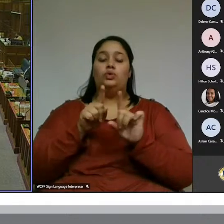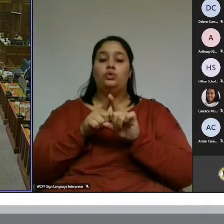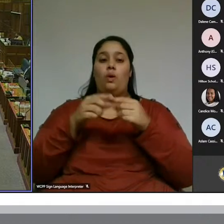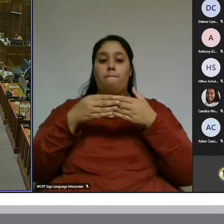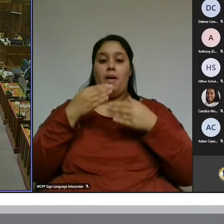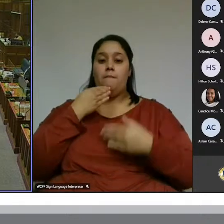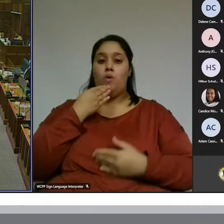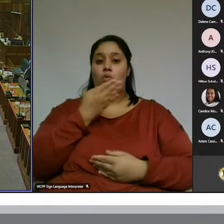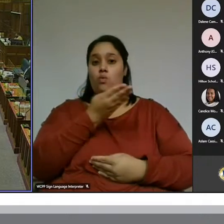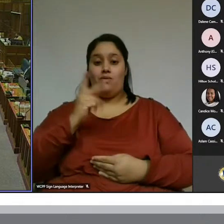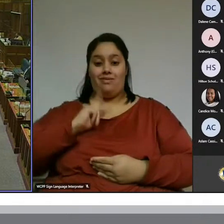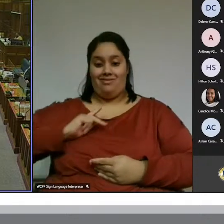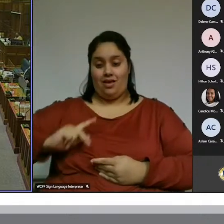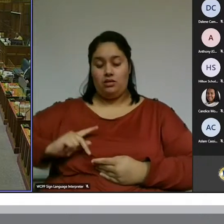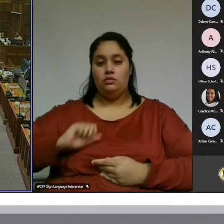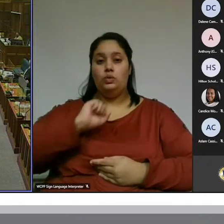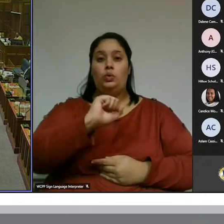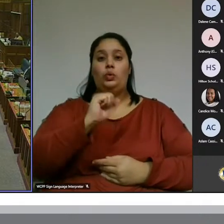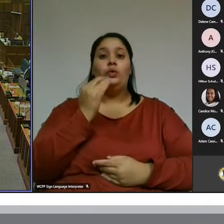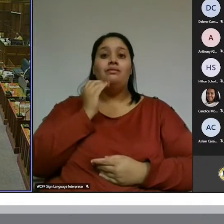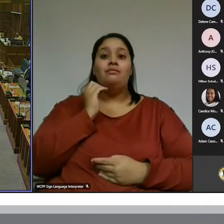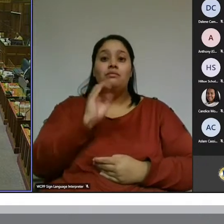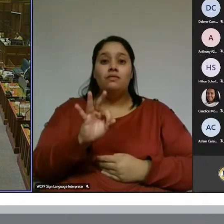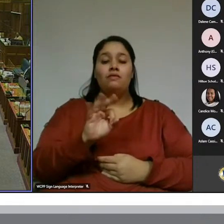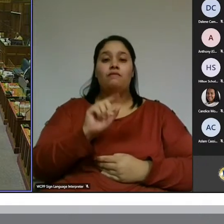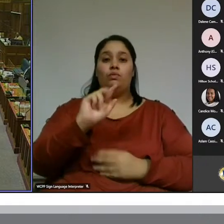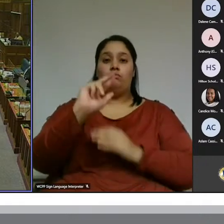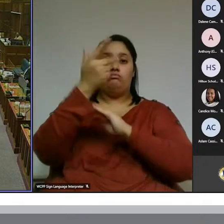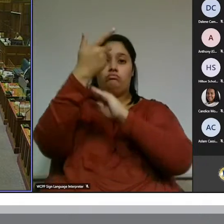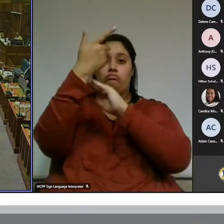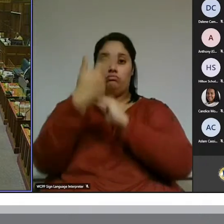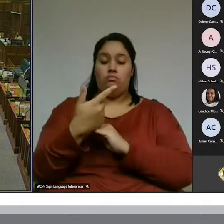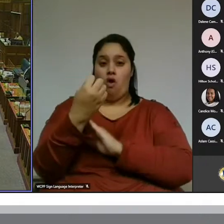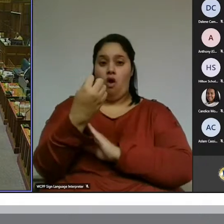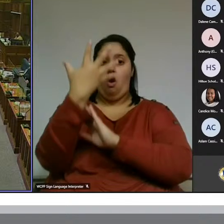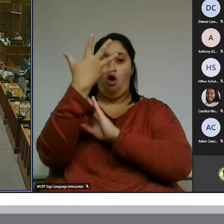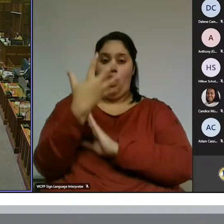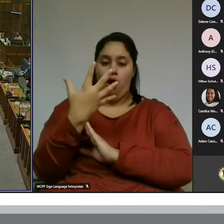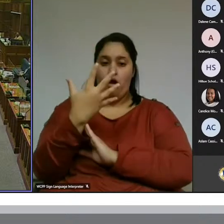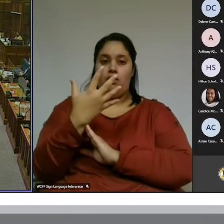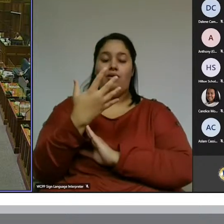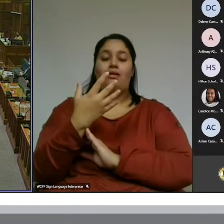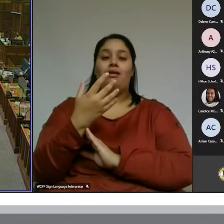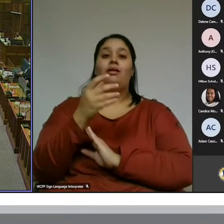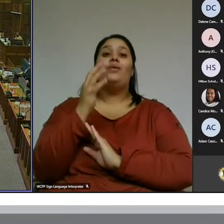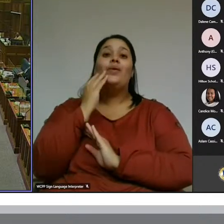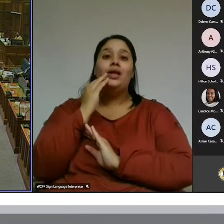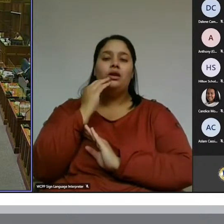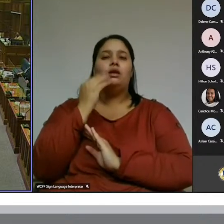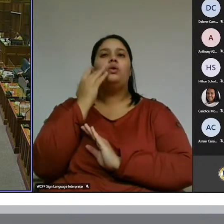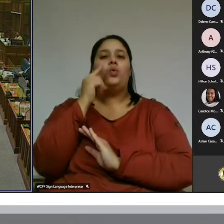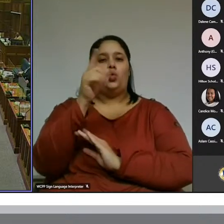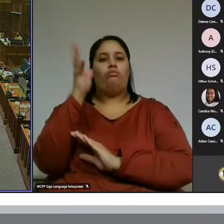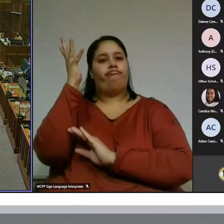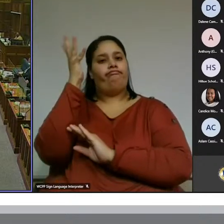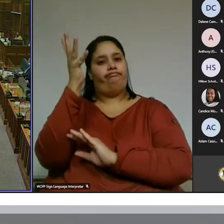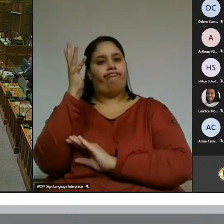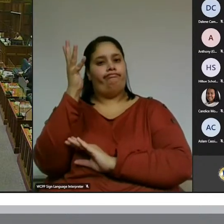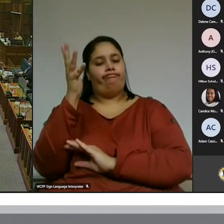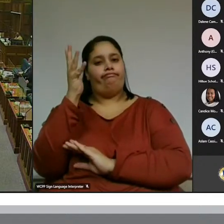guest may switch on the video, and I would encourage that if they participate in the